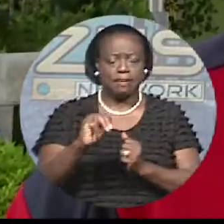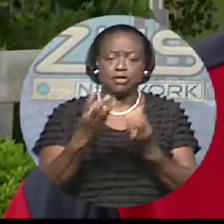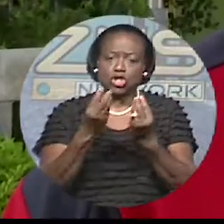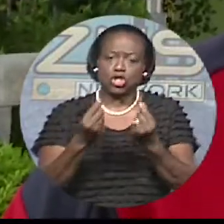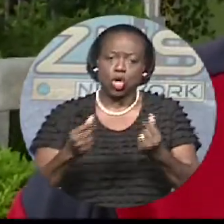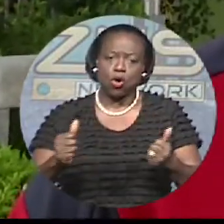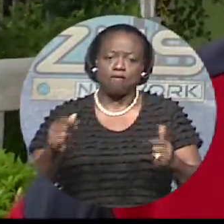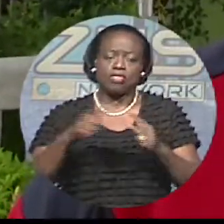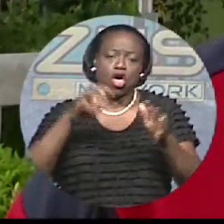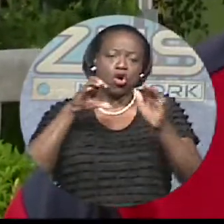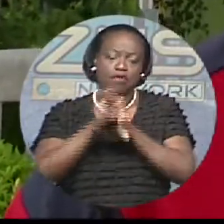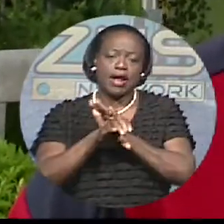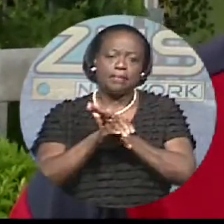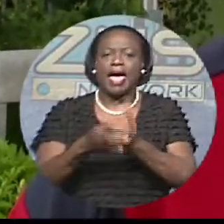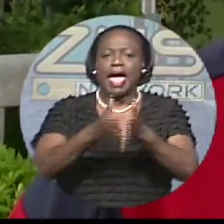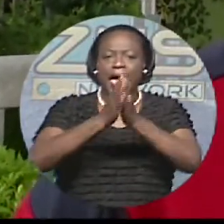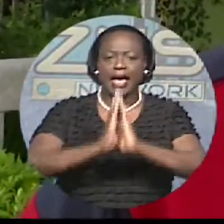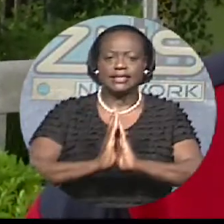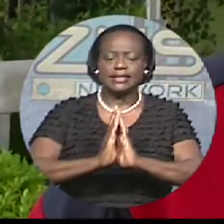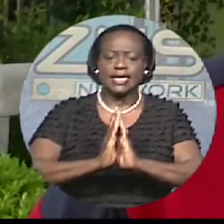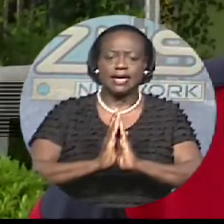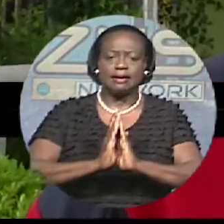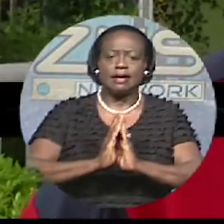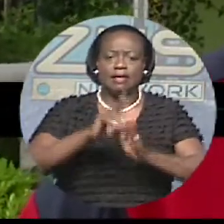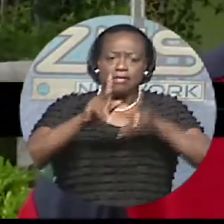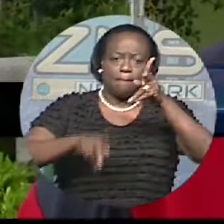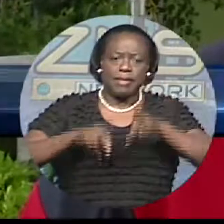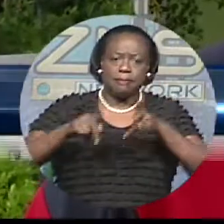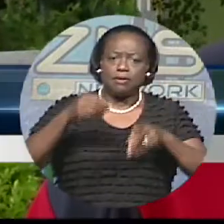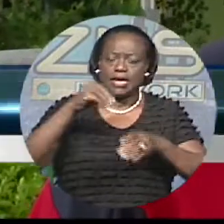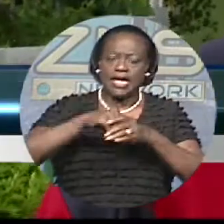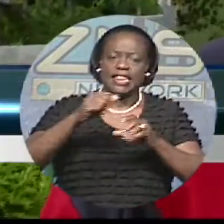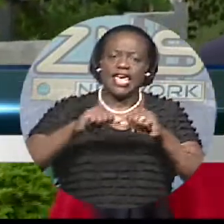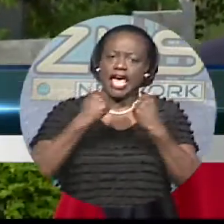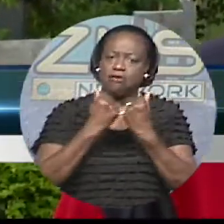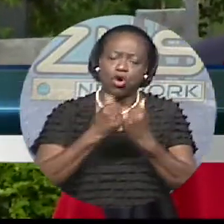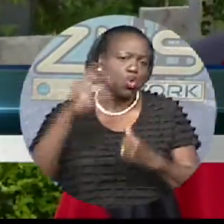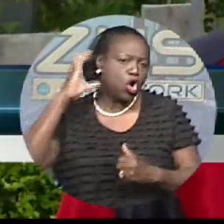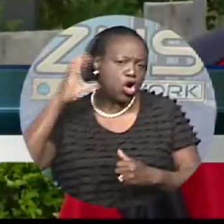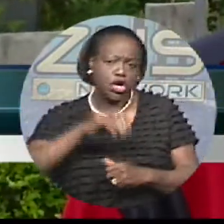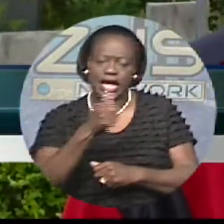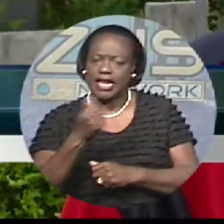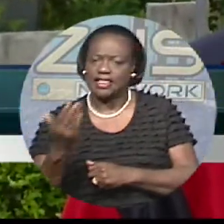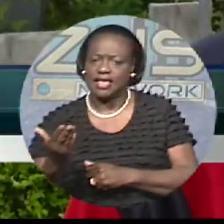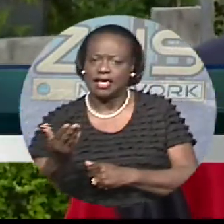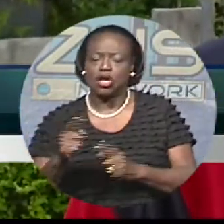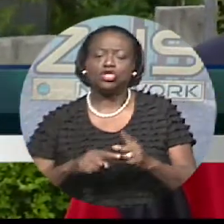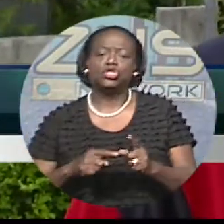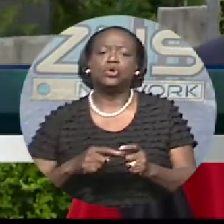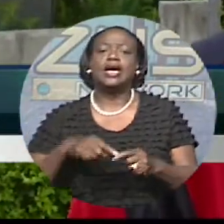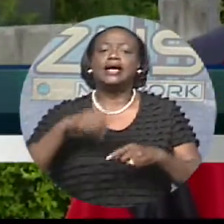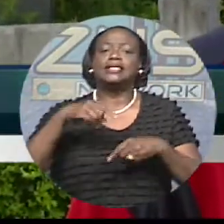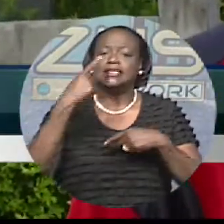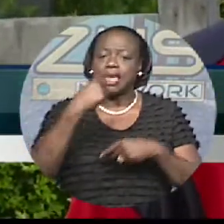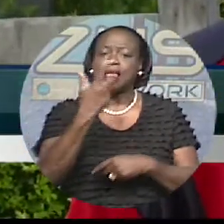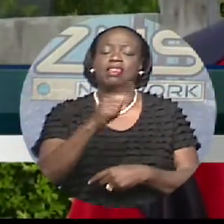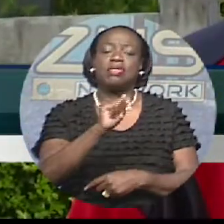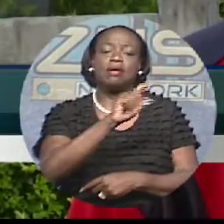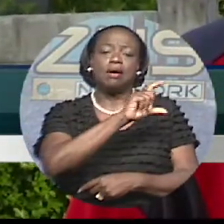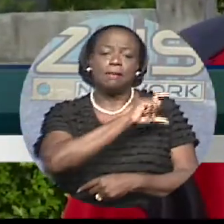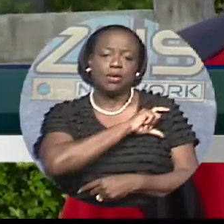appeal again to members of the public who would have been in this area or heard anything, just to reach out to the police with any